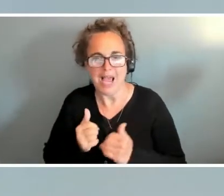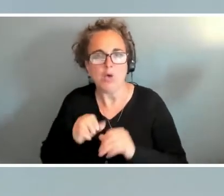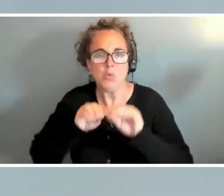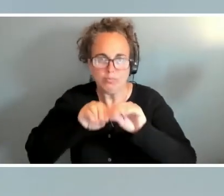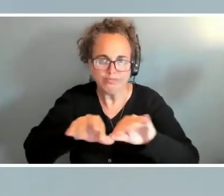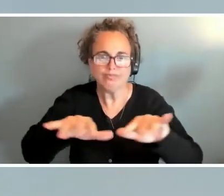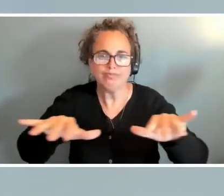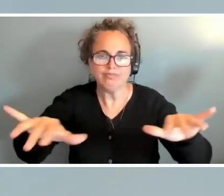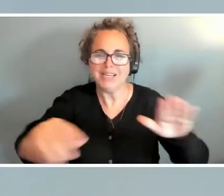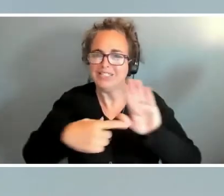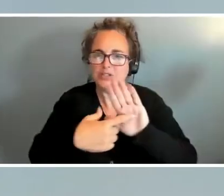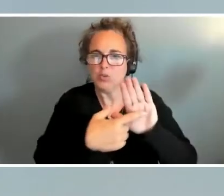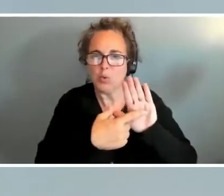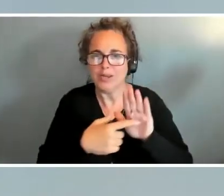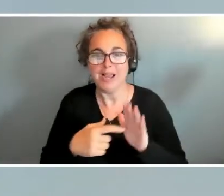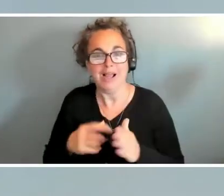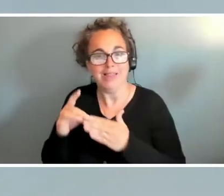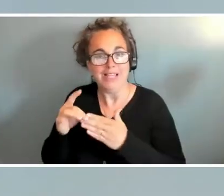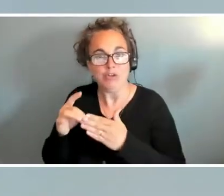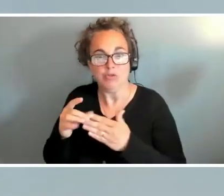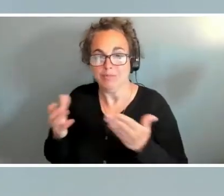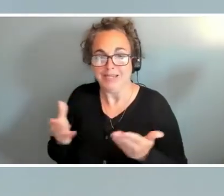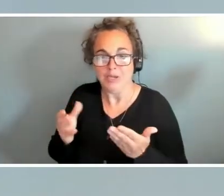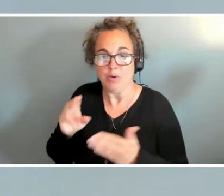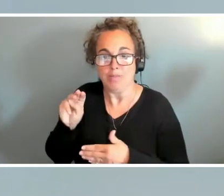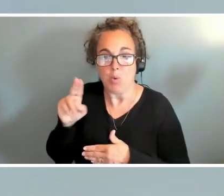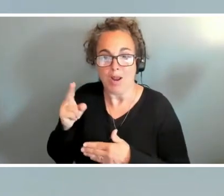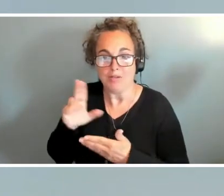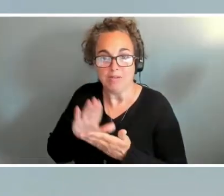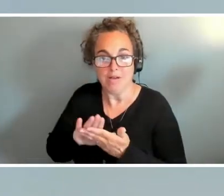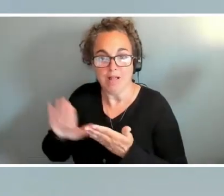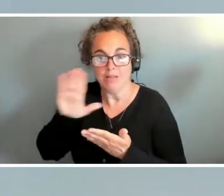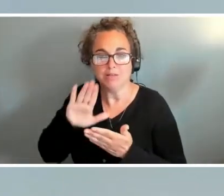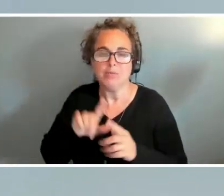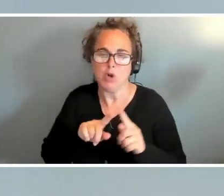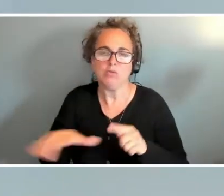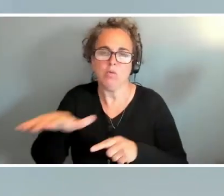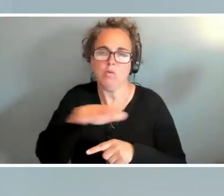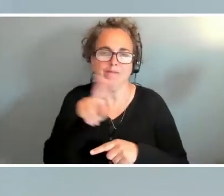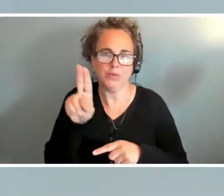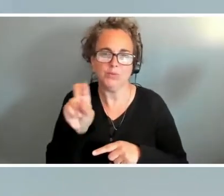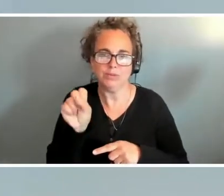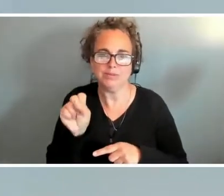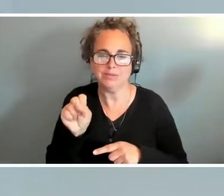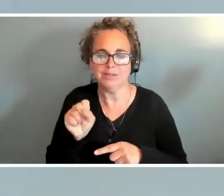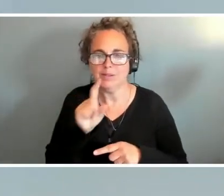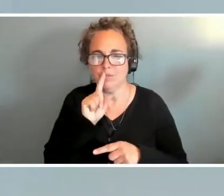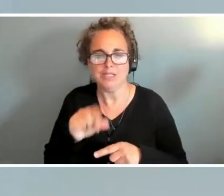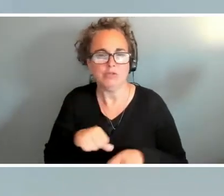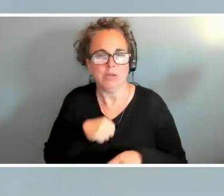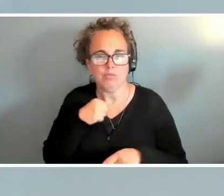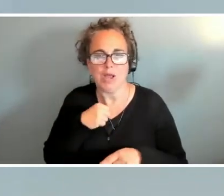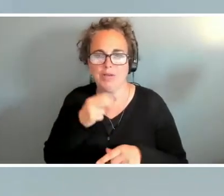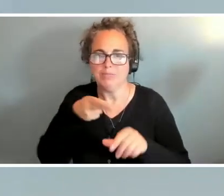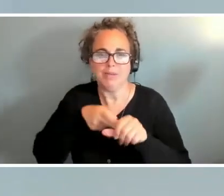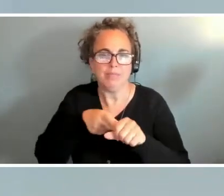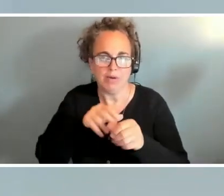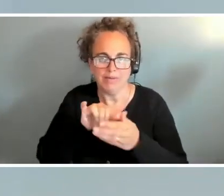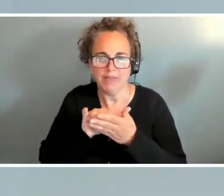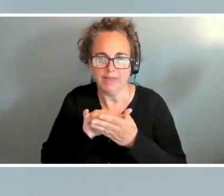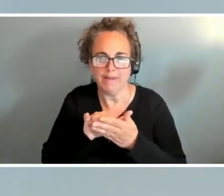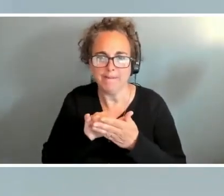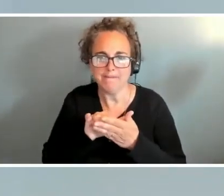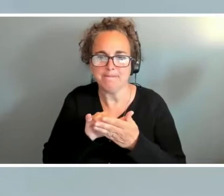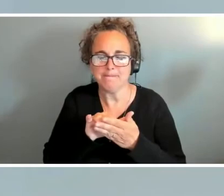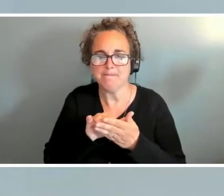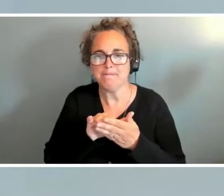leadership both at Morehouse and throughout our nation. And I'm so proud to have been a part of that and to have learned